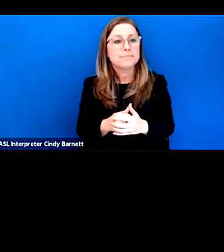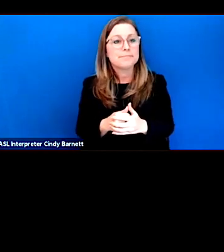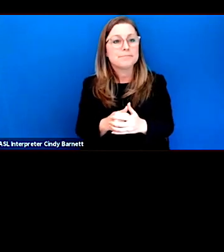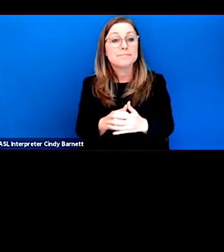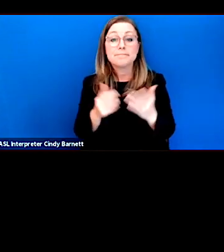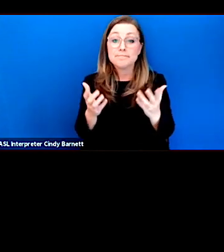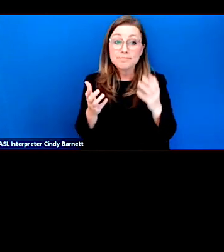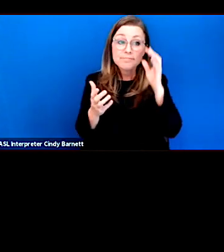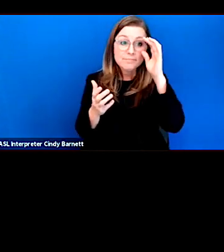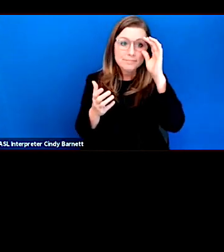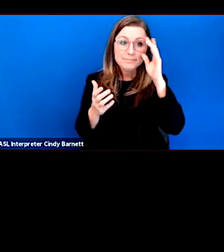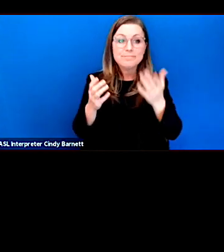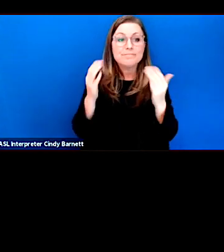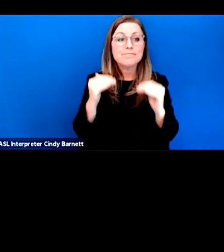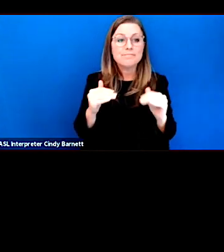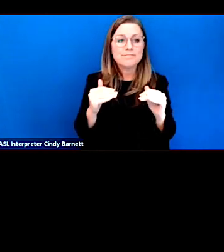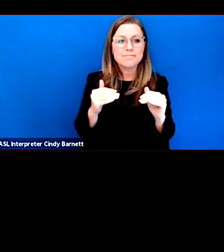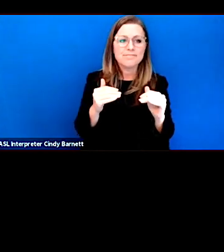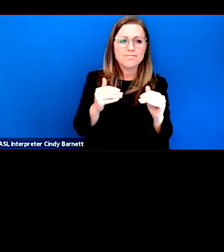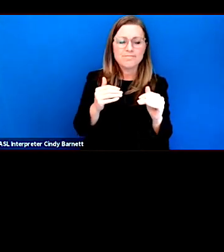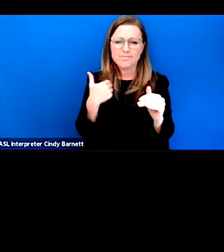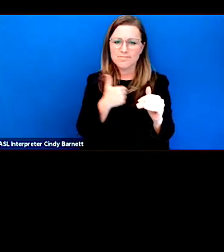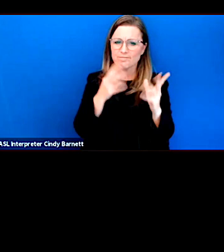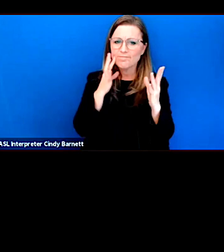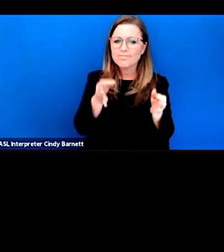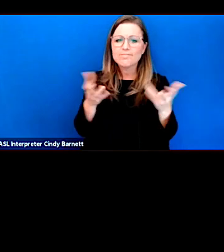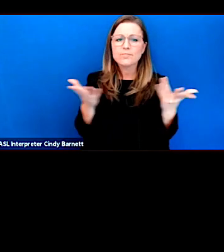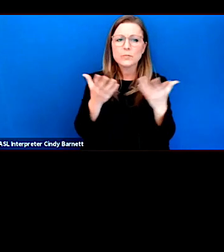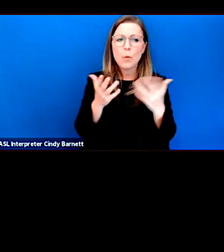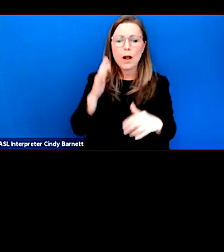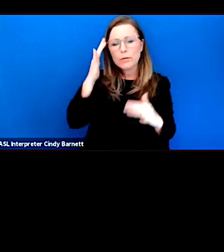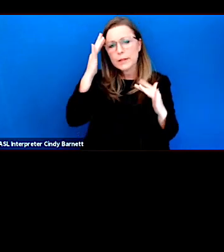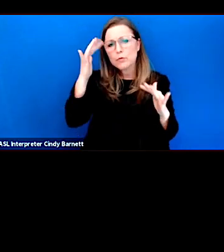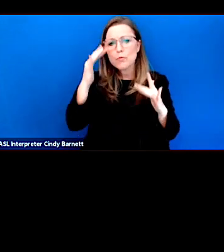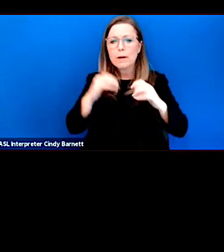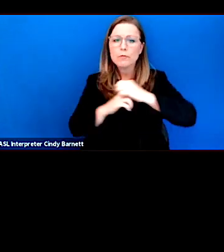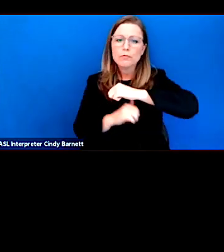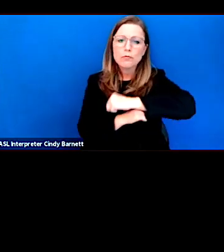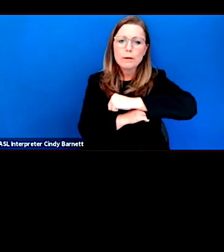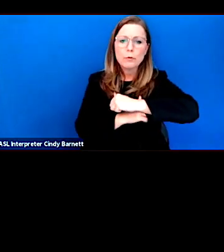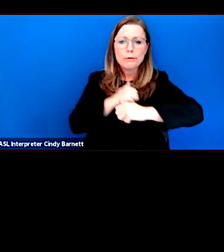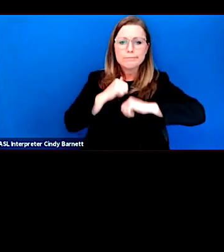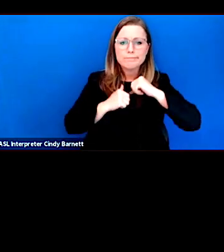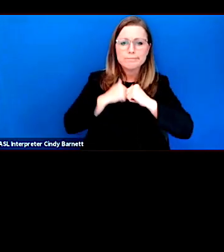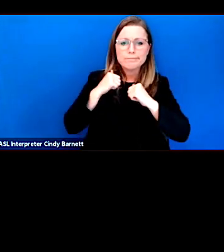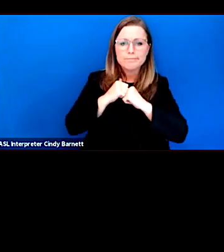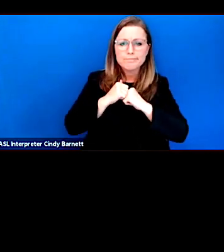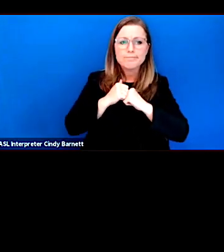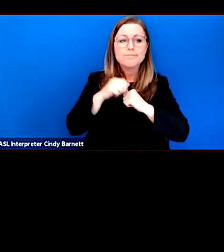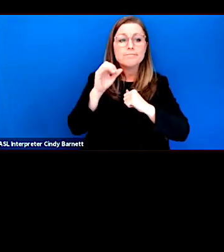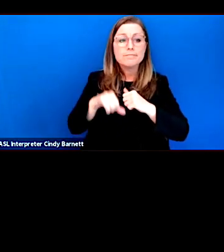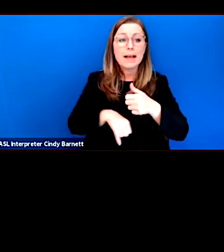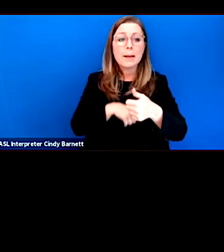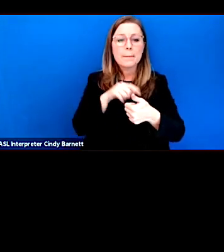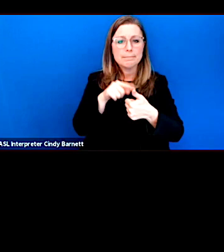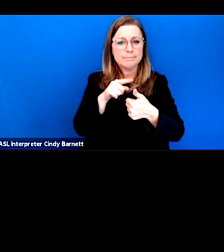You then want to decide on a theoretical framework. The selection and use of a theoretical framework needs to be in